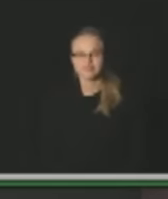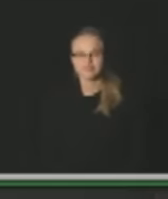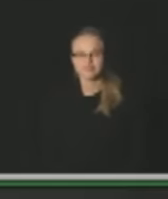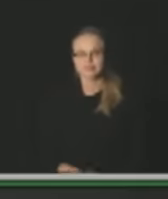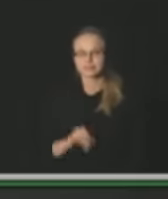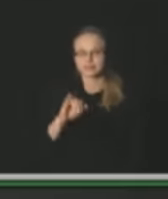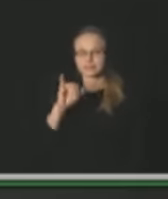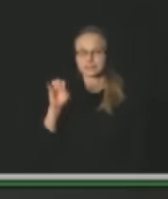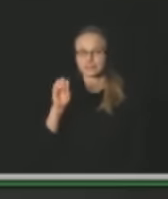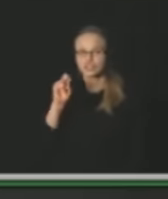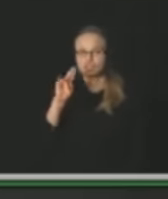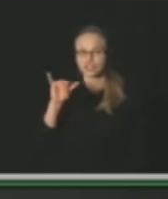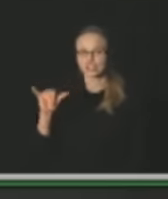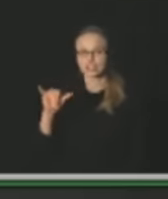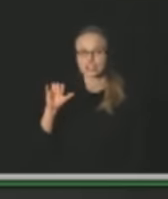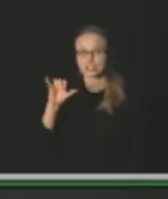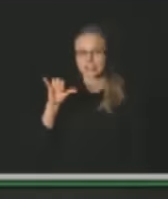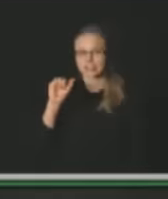Jenny Yang.